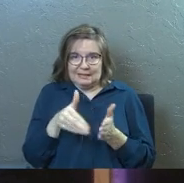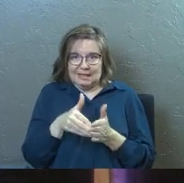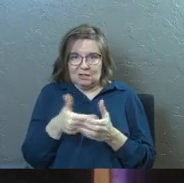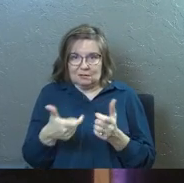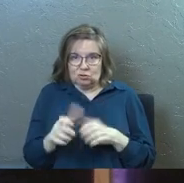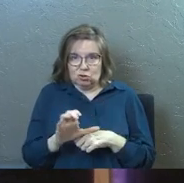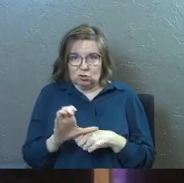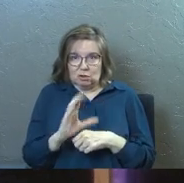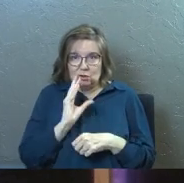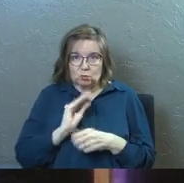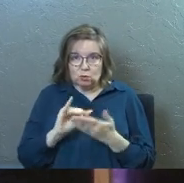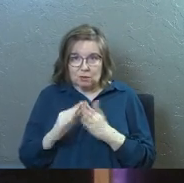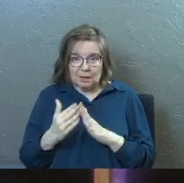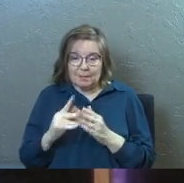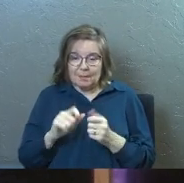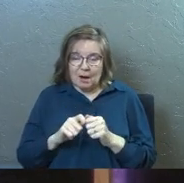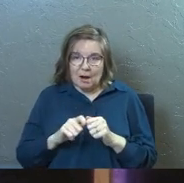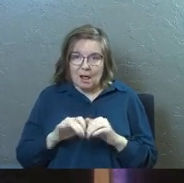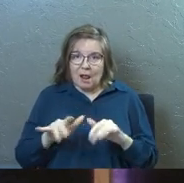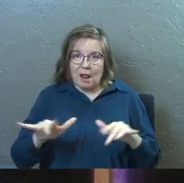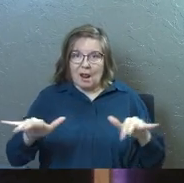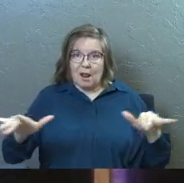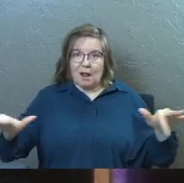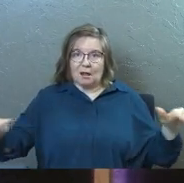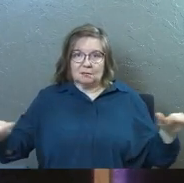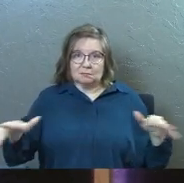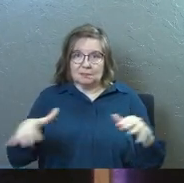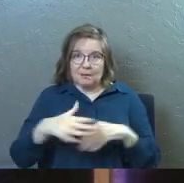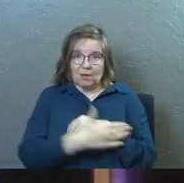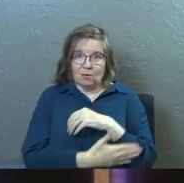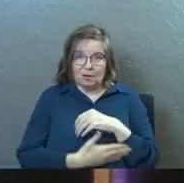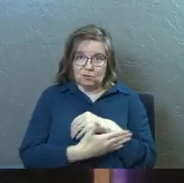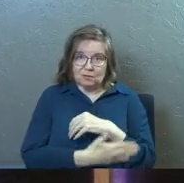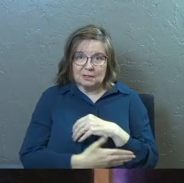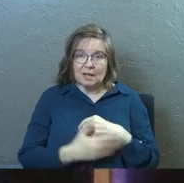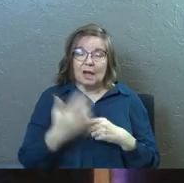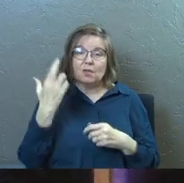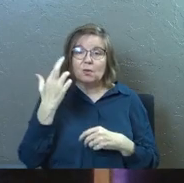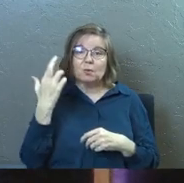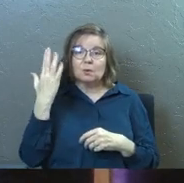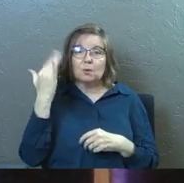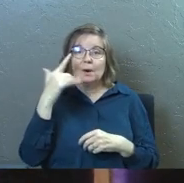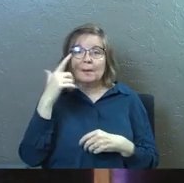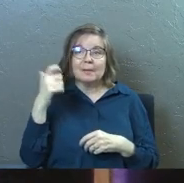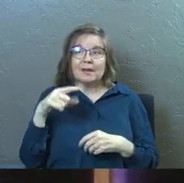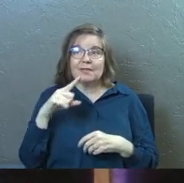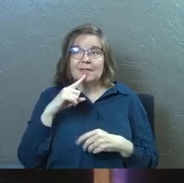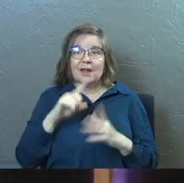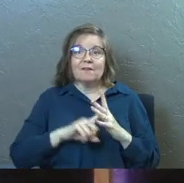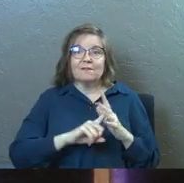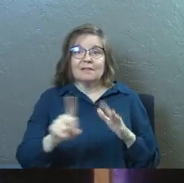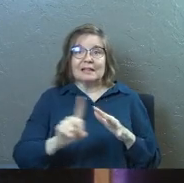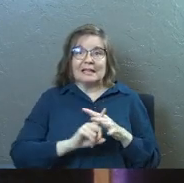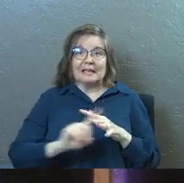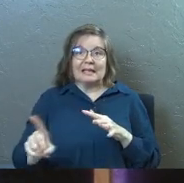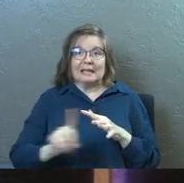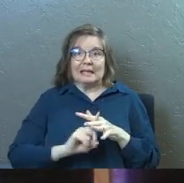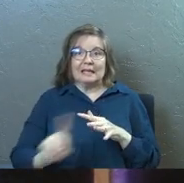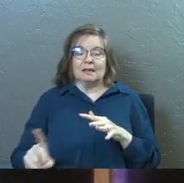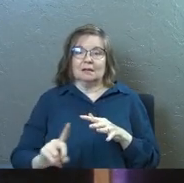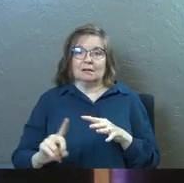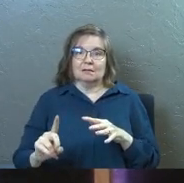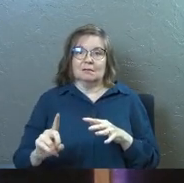centralized mega church in Jerusalem, they're about to scatter across the country. And the reason is because they're fleeing the